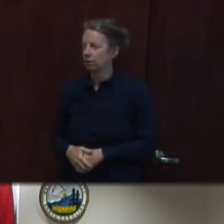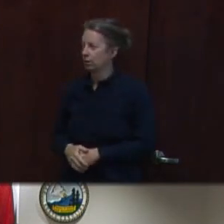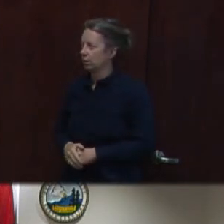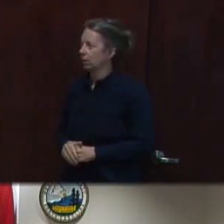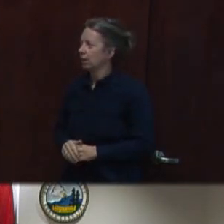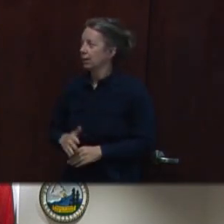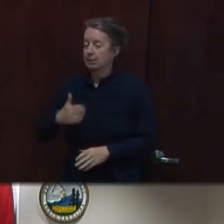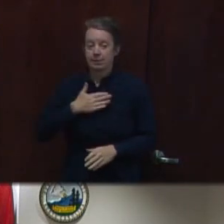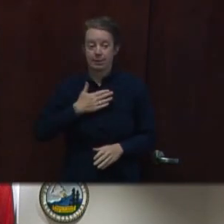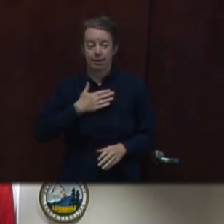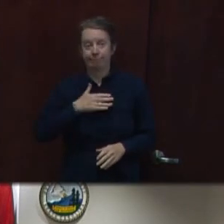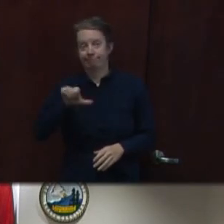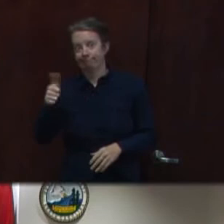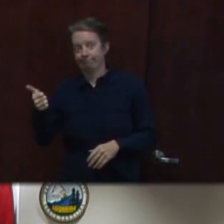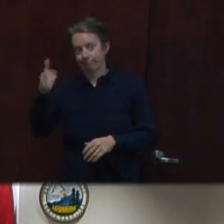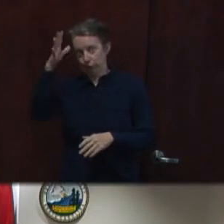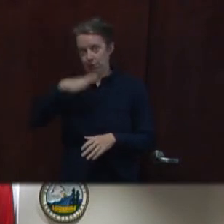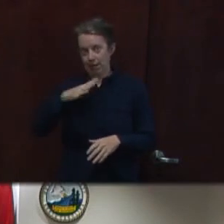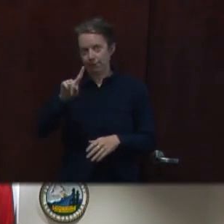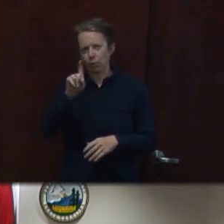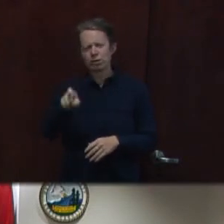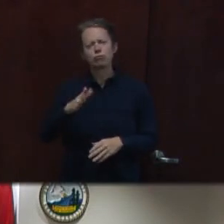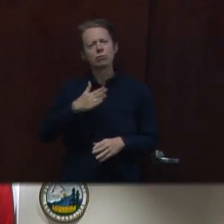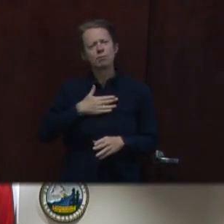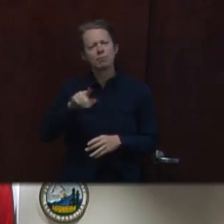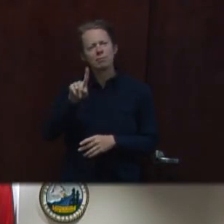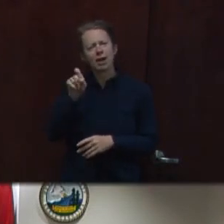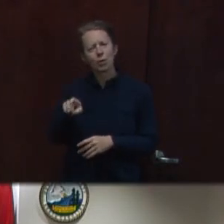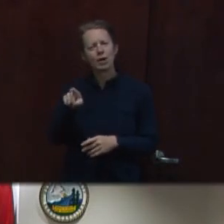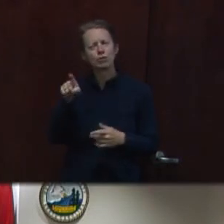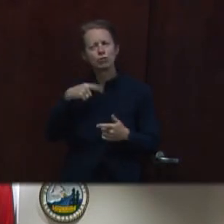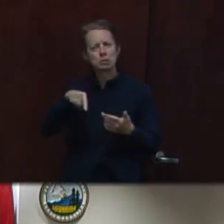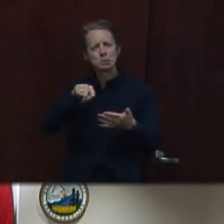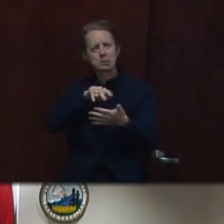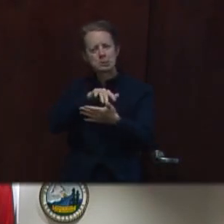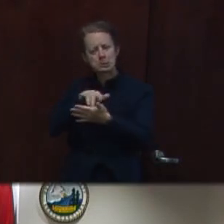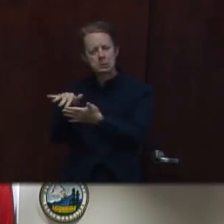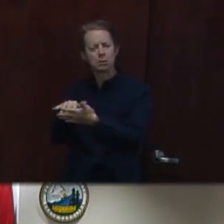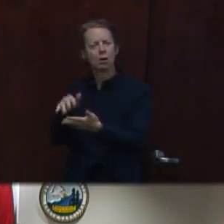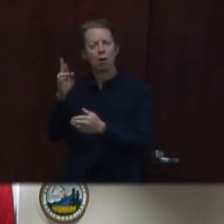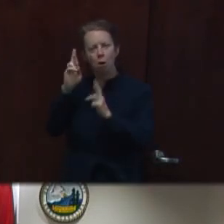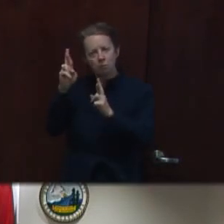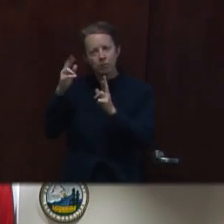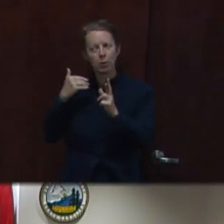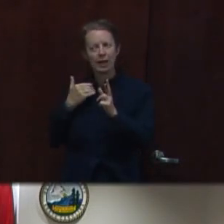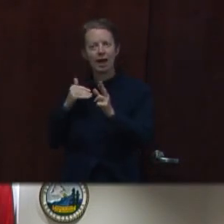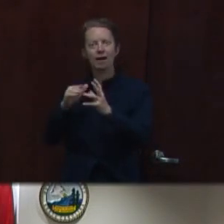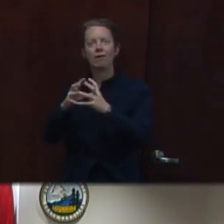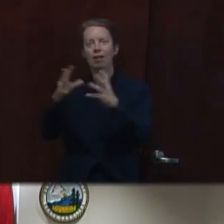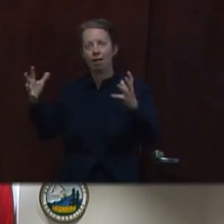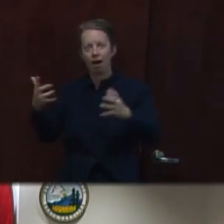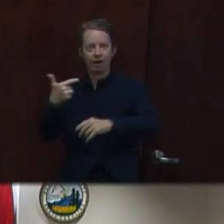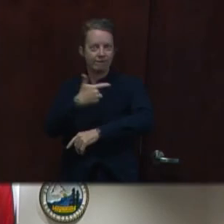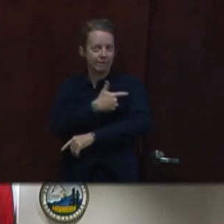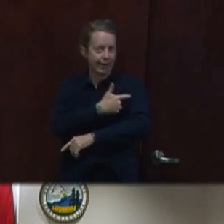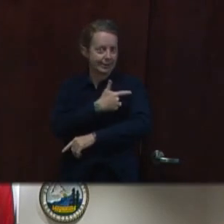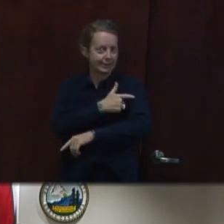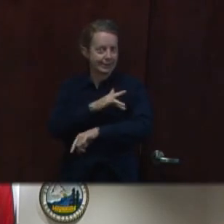look ahead, and hopefully we've got a lot of vaccine. We have a lot of different